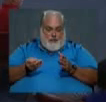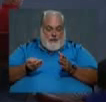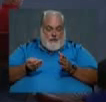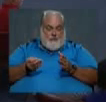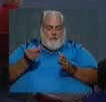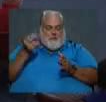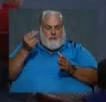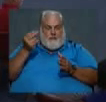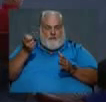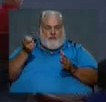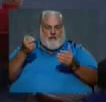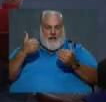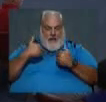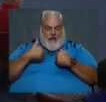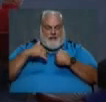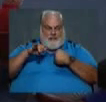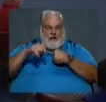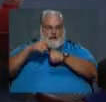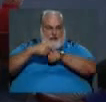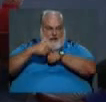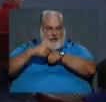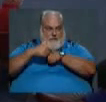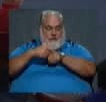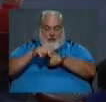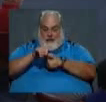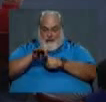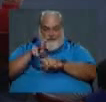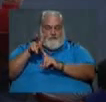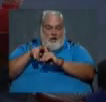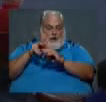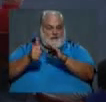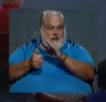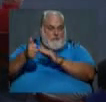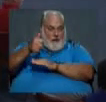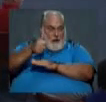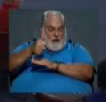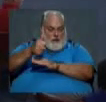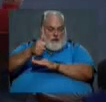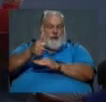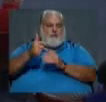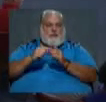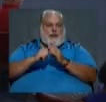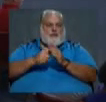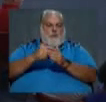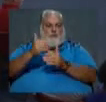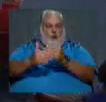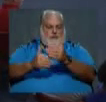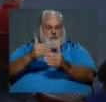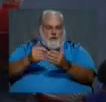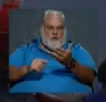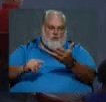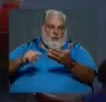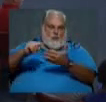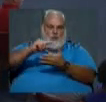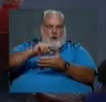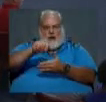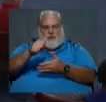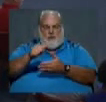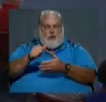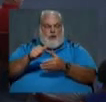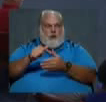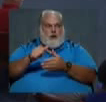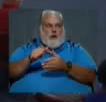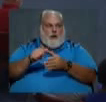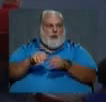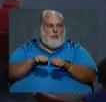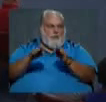he has that time. If he does file the appeal, then it begins the process of going through another set of public hearings